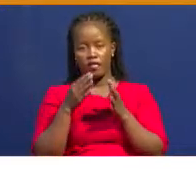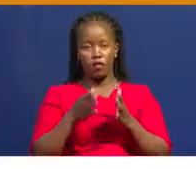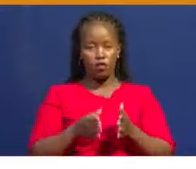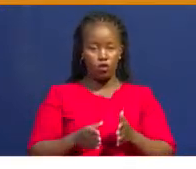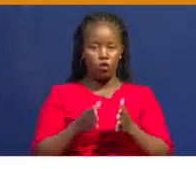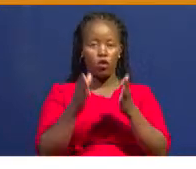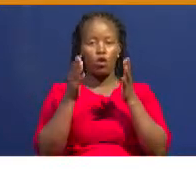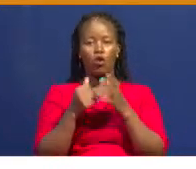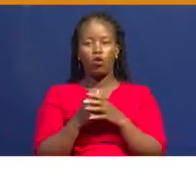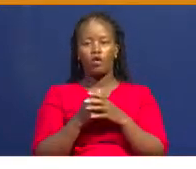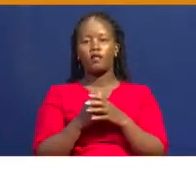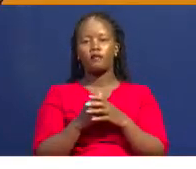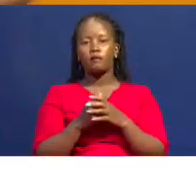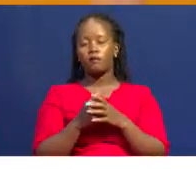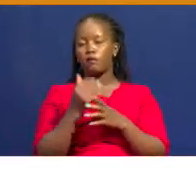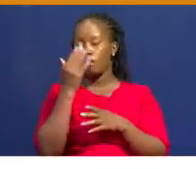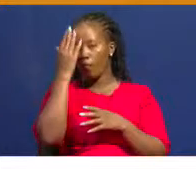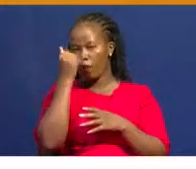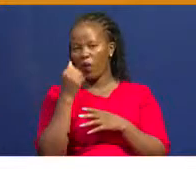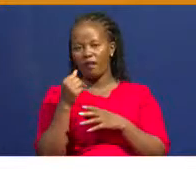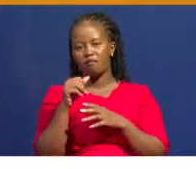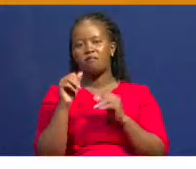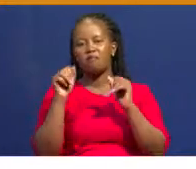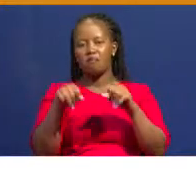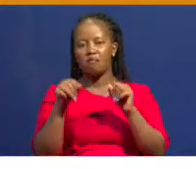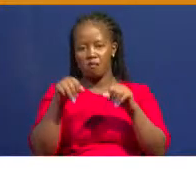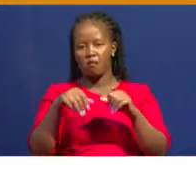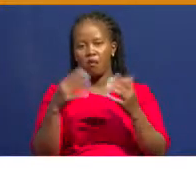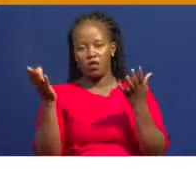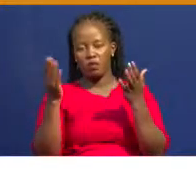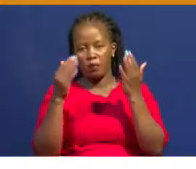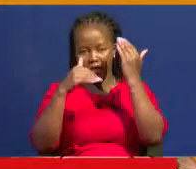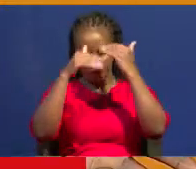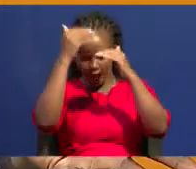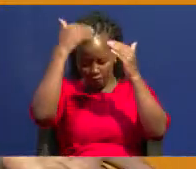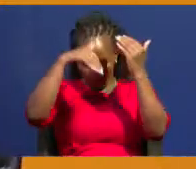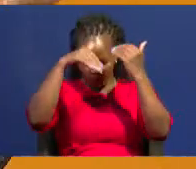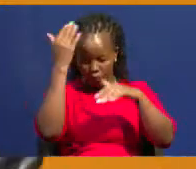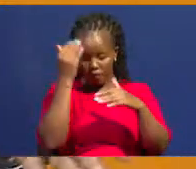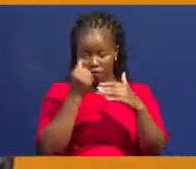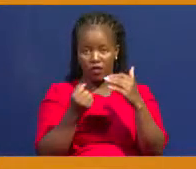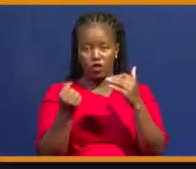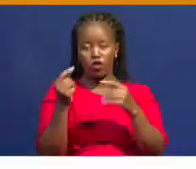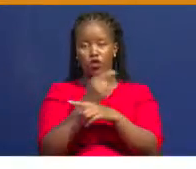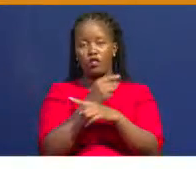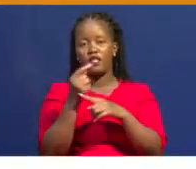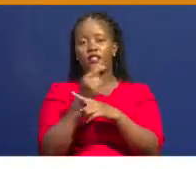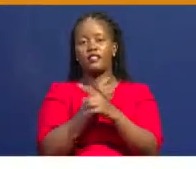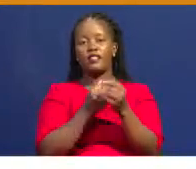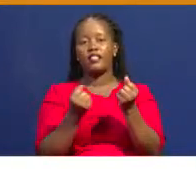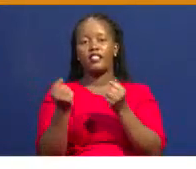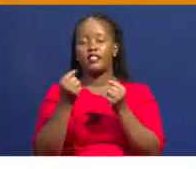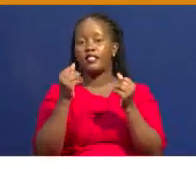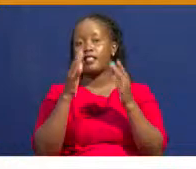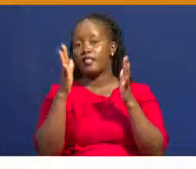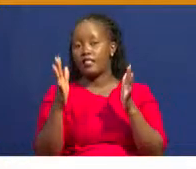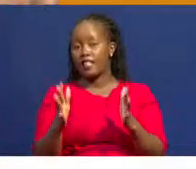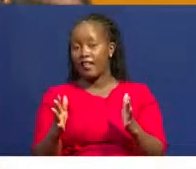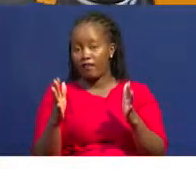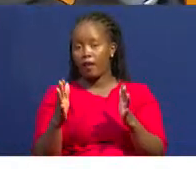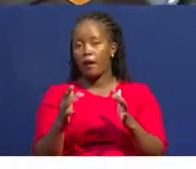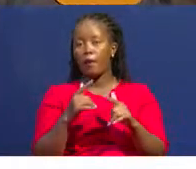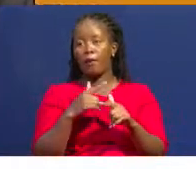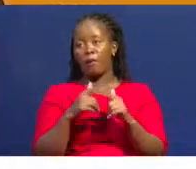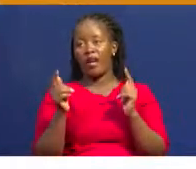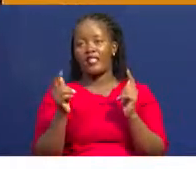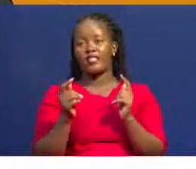when you talk of safe roads, you can be a very professional driver, trained, but if the road is not properly designed, maybe you